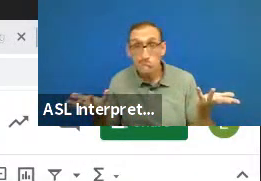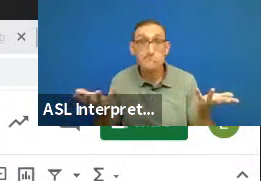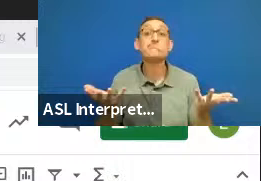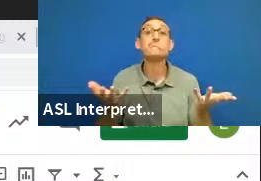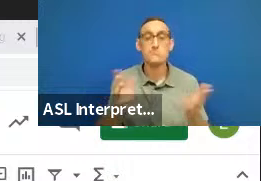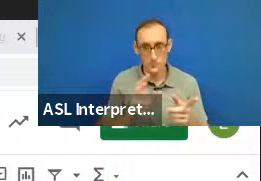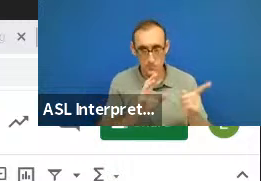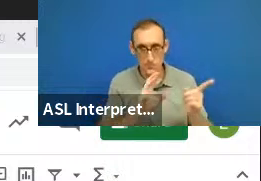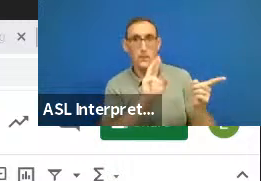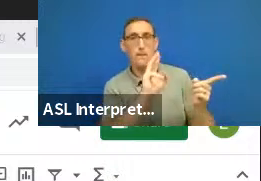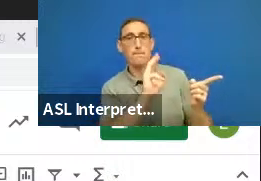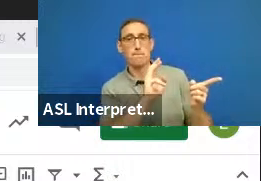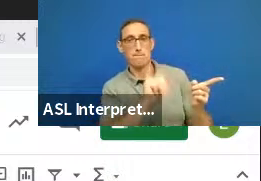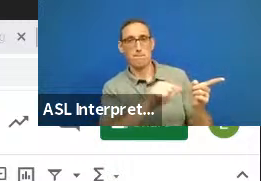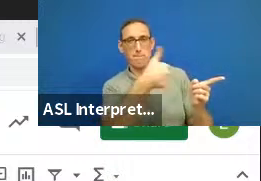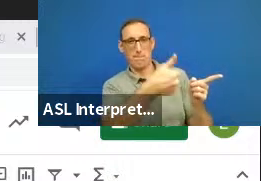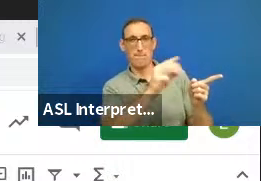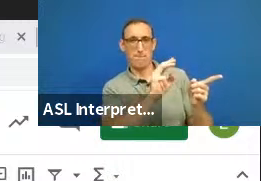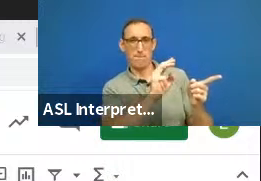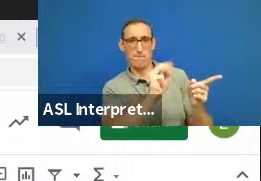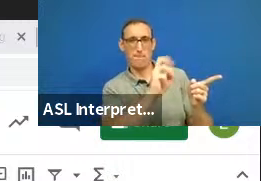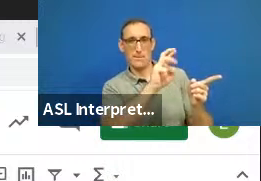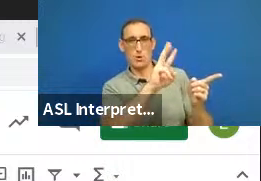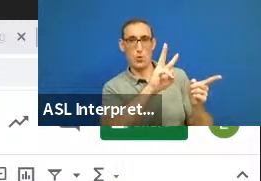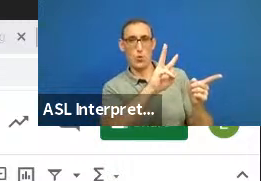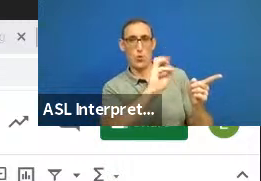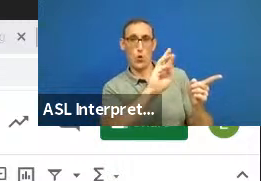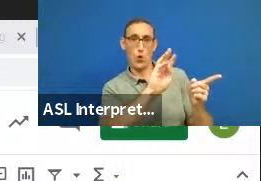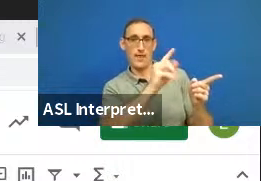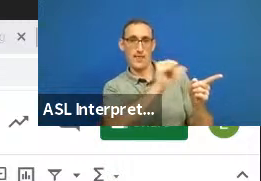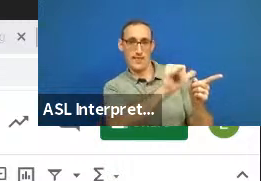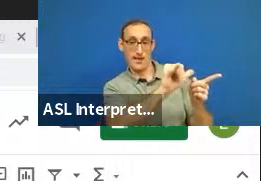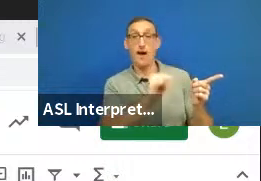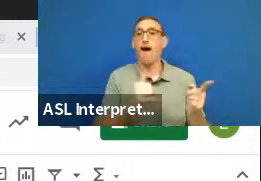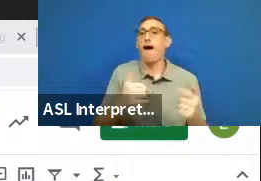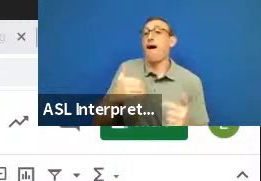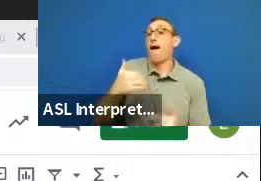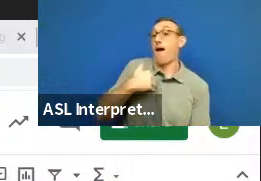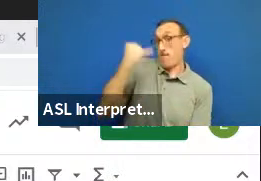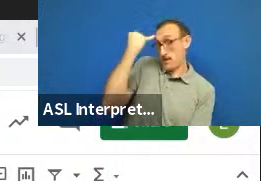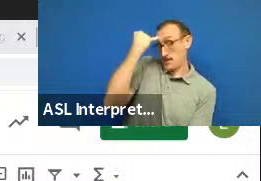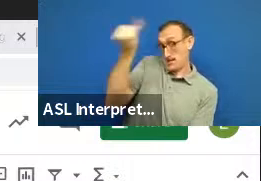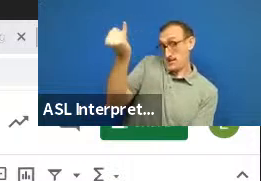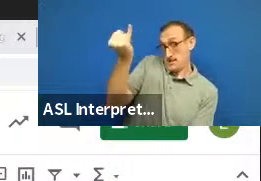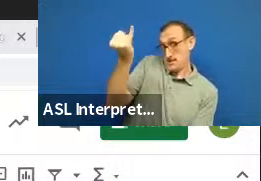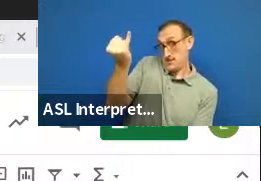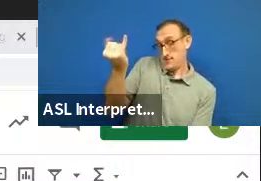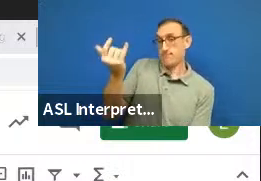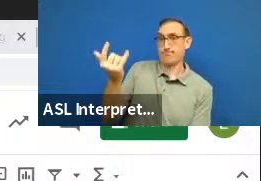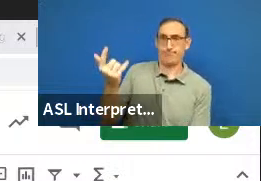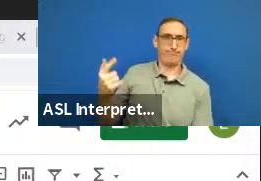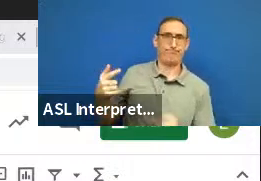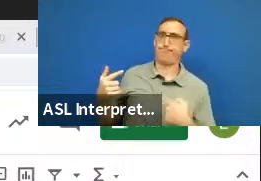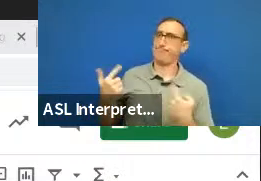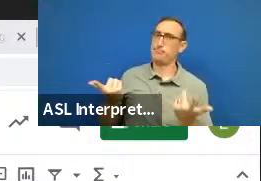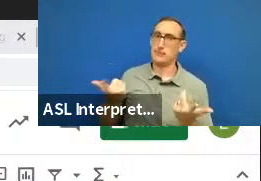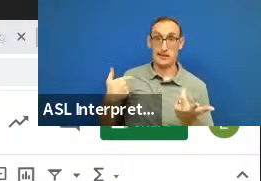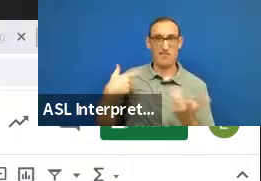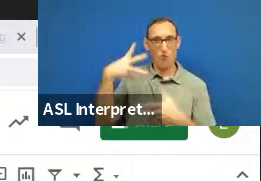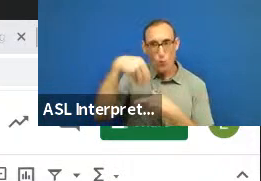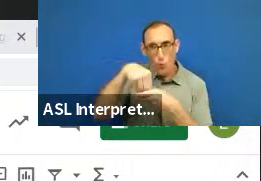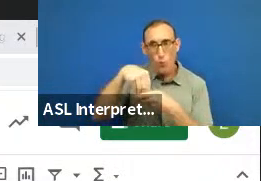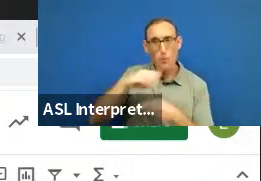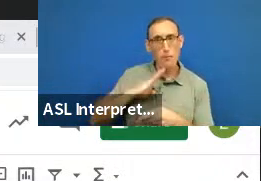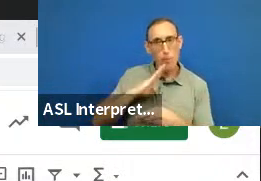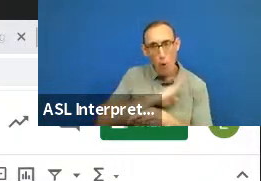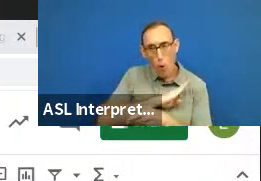Mr. Worthy? Yes, I said that I have an idea because 16 years that I've served on this board, and